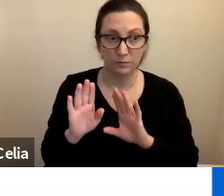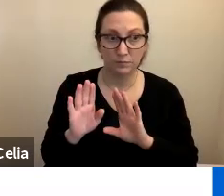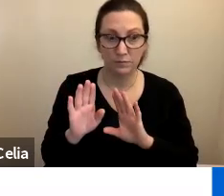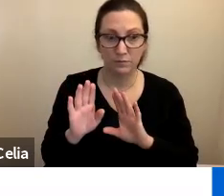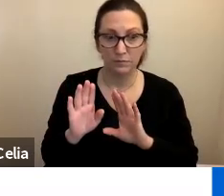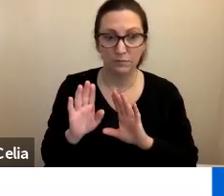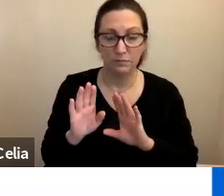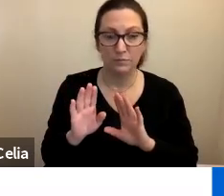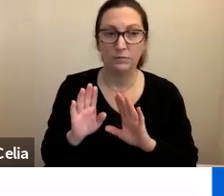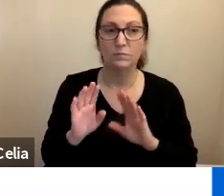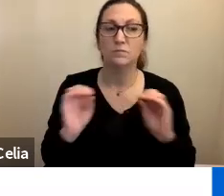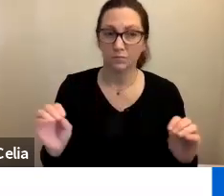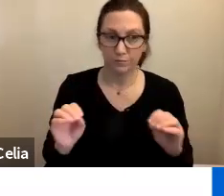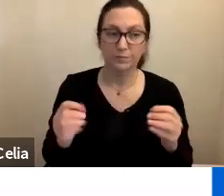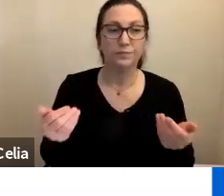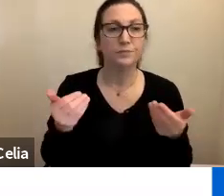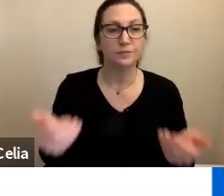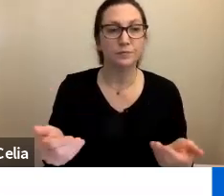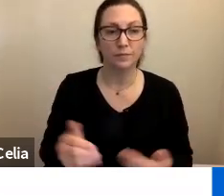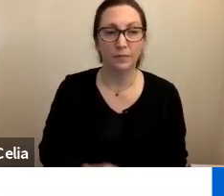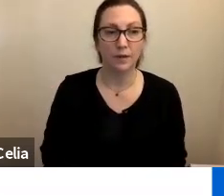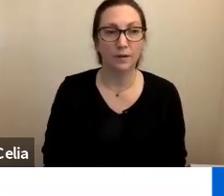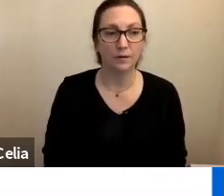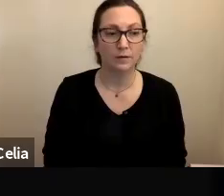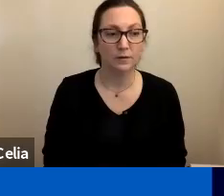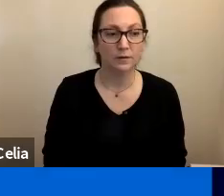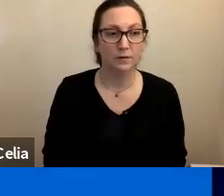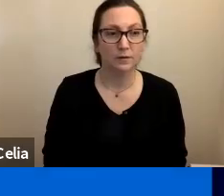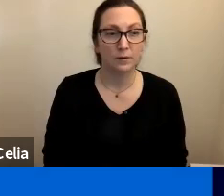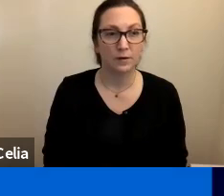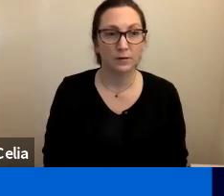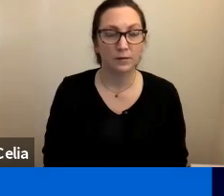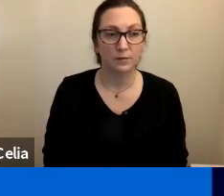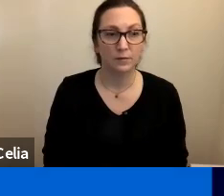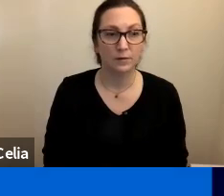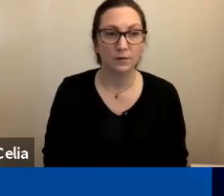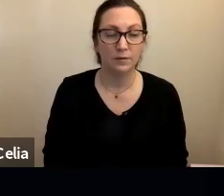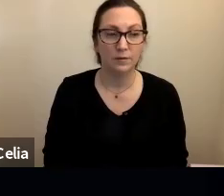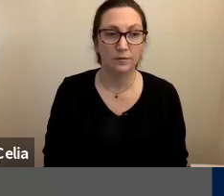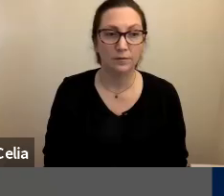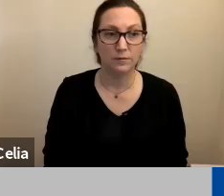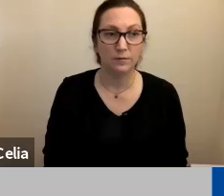questions, we will go to the next set of slides.